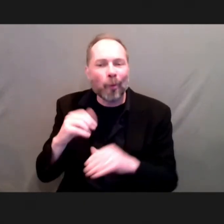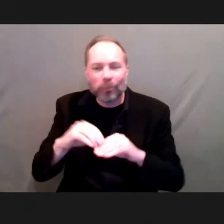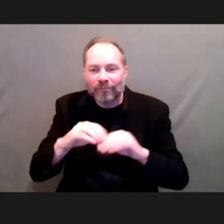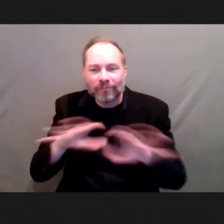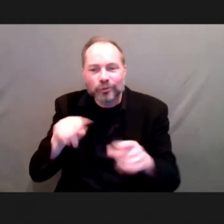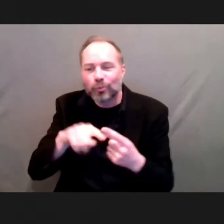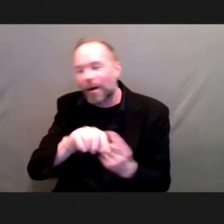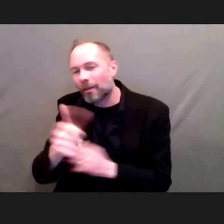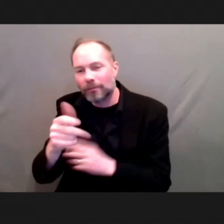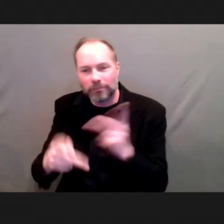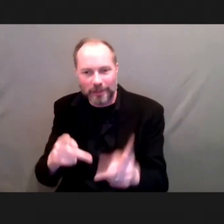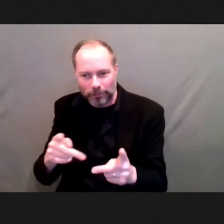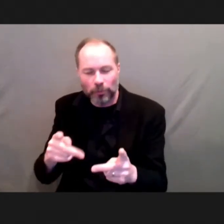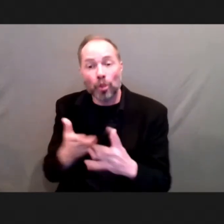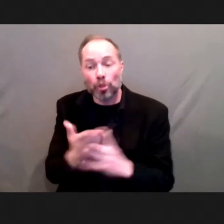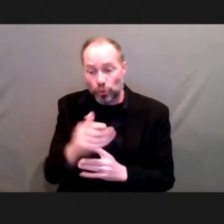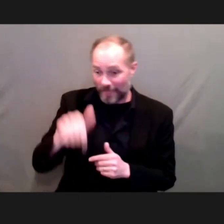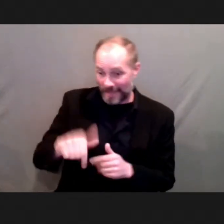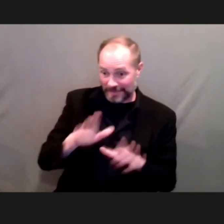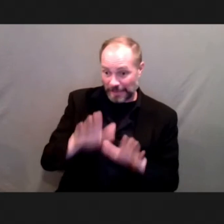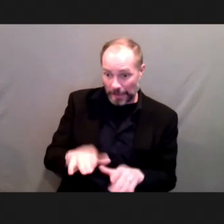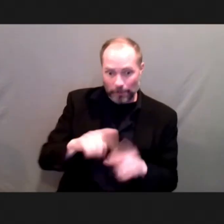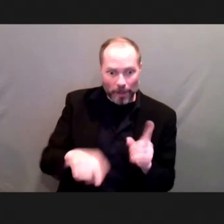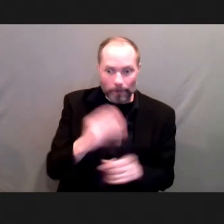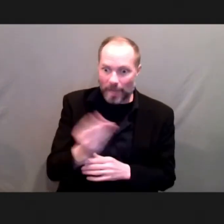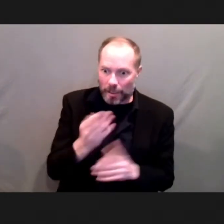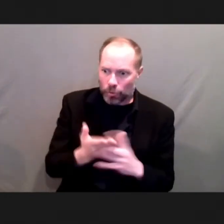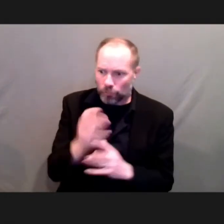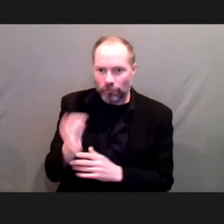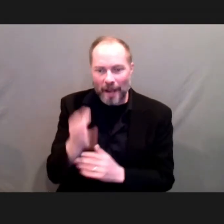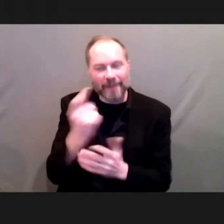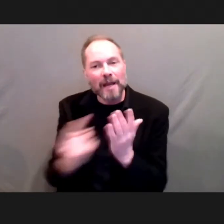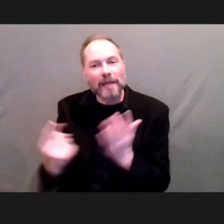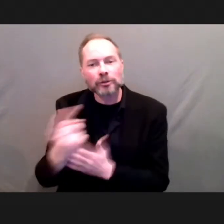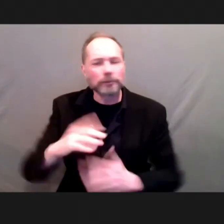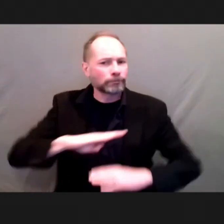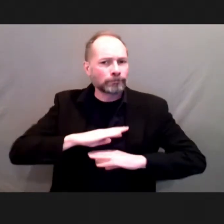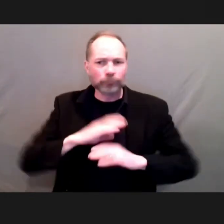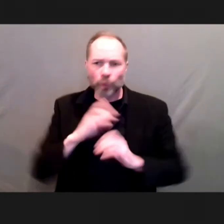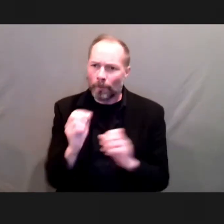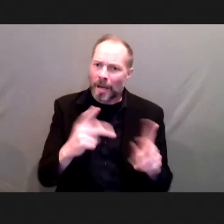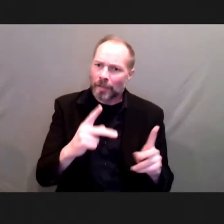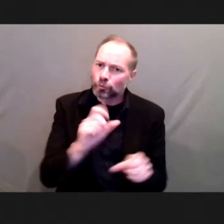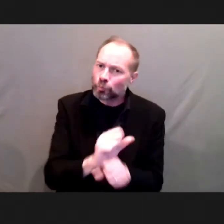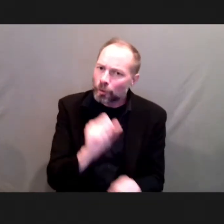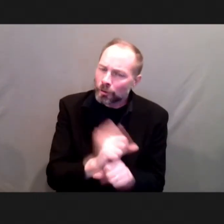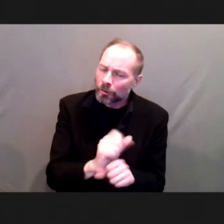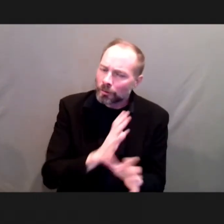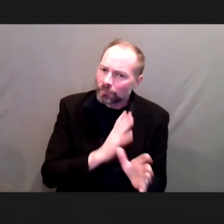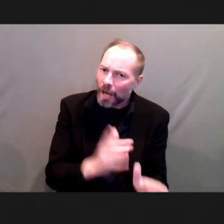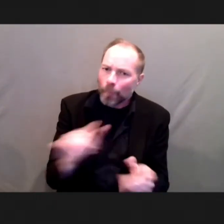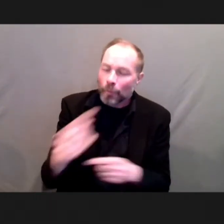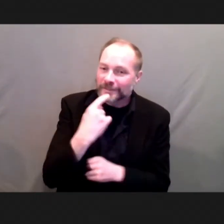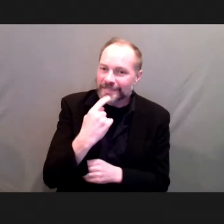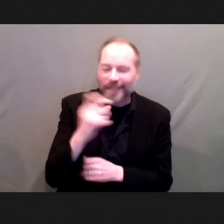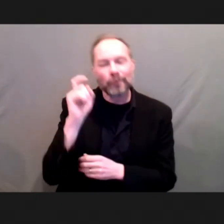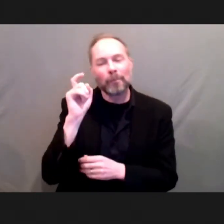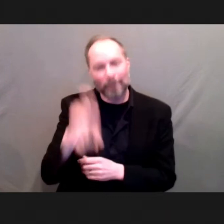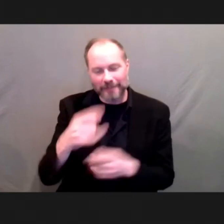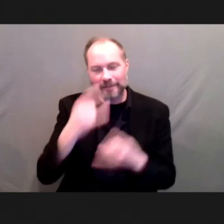this Sunday. But then Monday through Friday of next week, you could return to work and we would say you would need to wear a